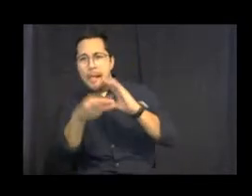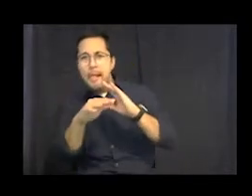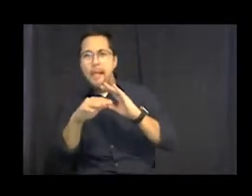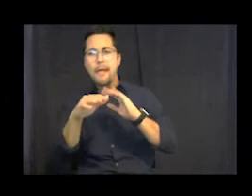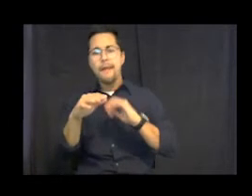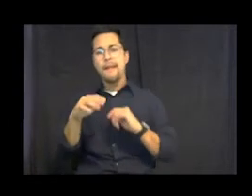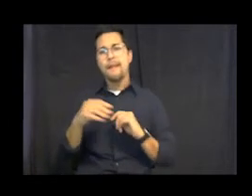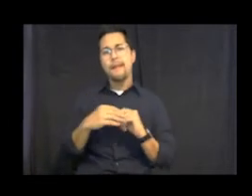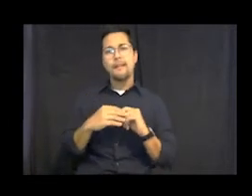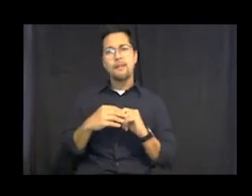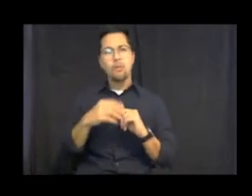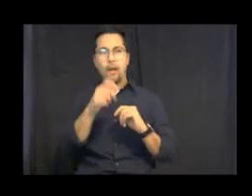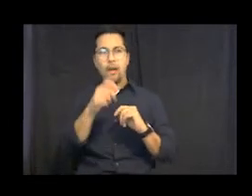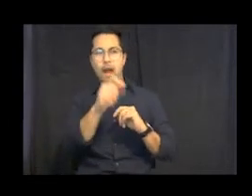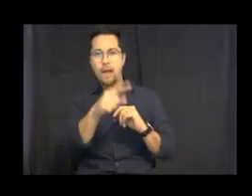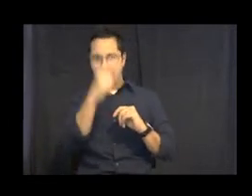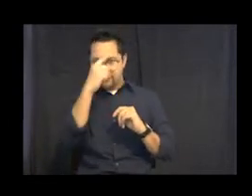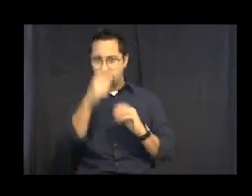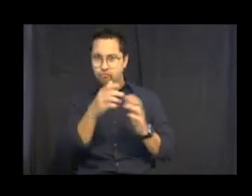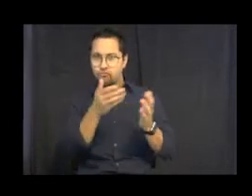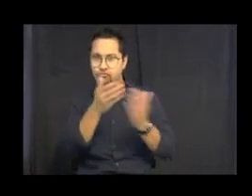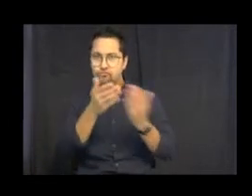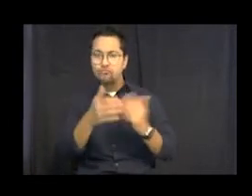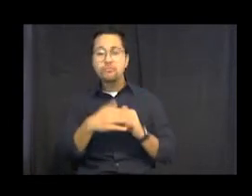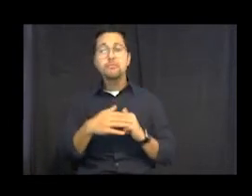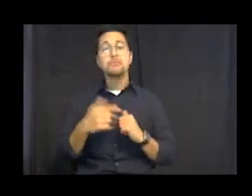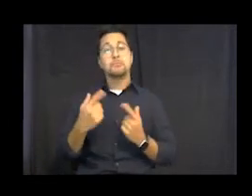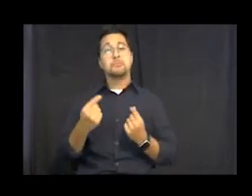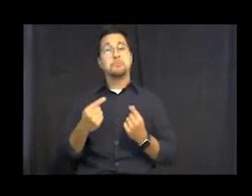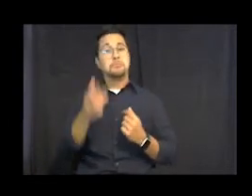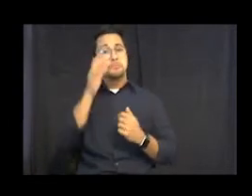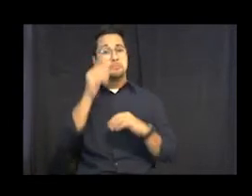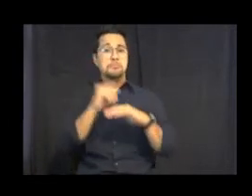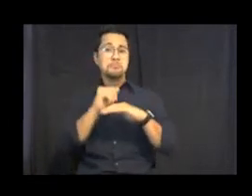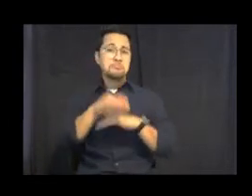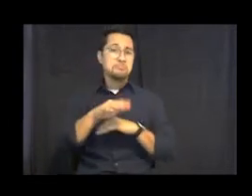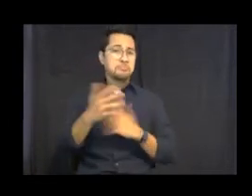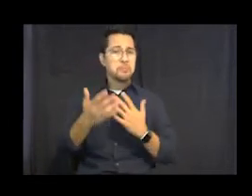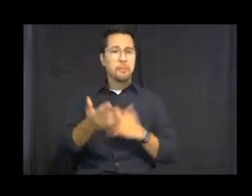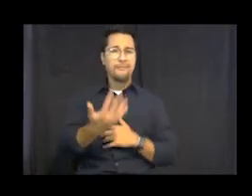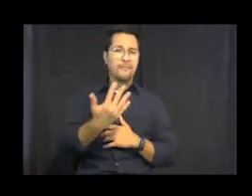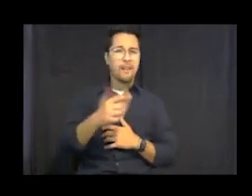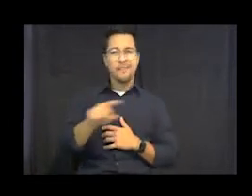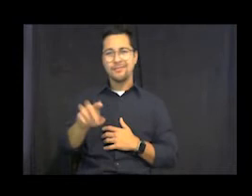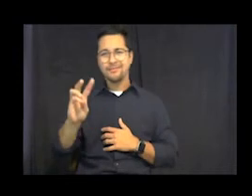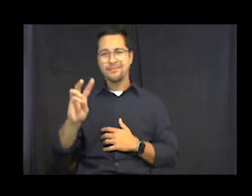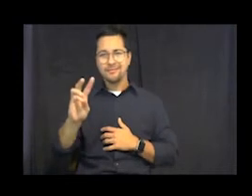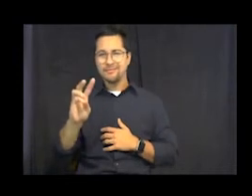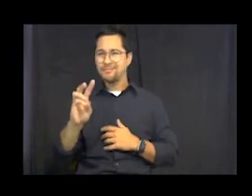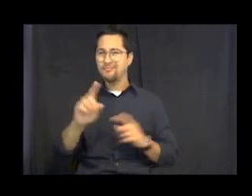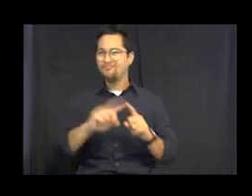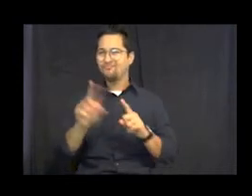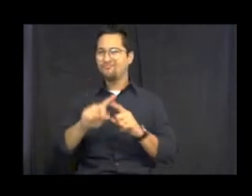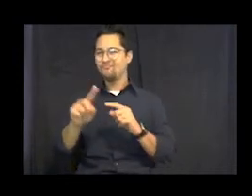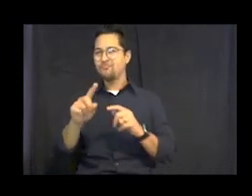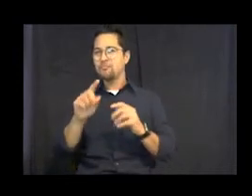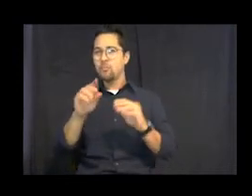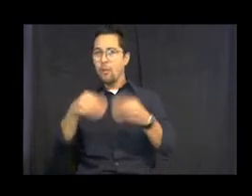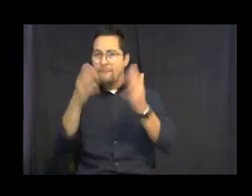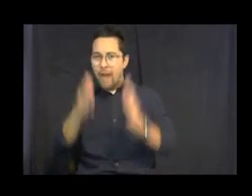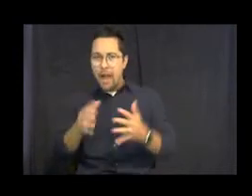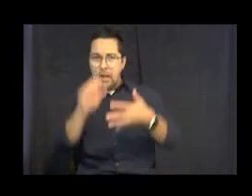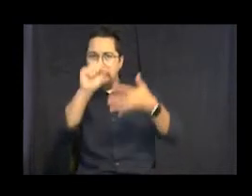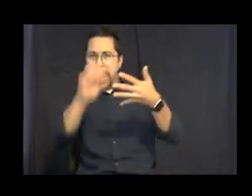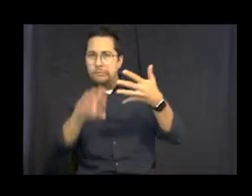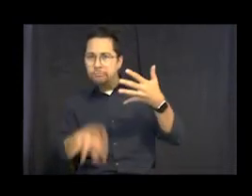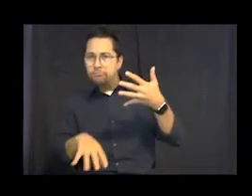the provider asking for services. So what we usually do is send maybe like 5 to 6 providers to the individual. We kind of